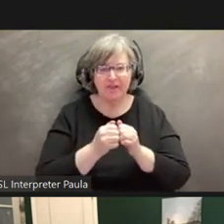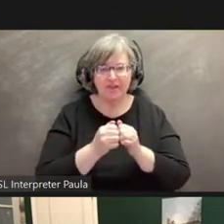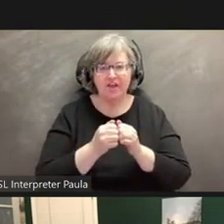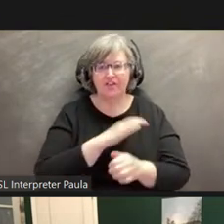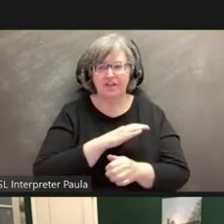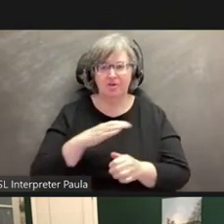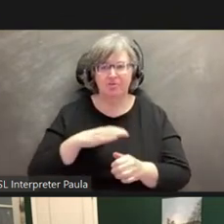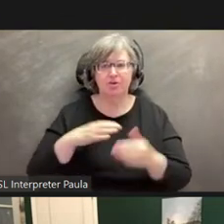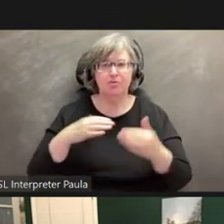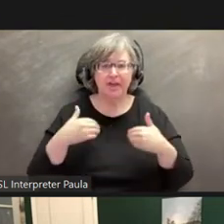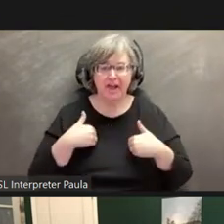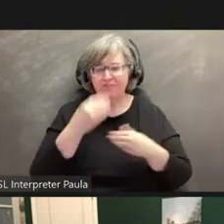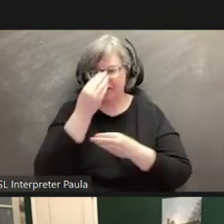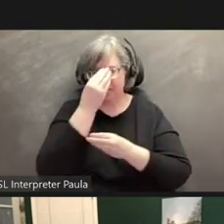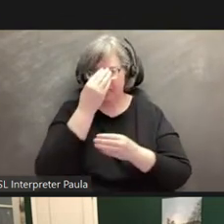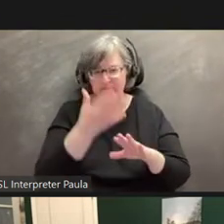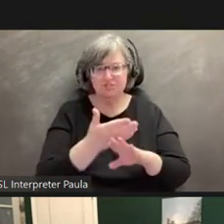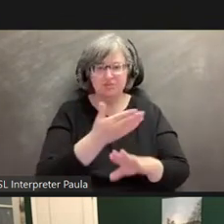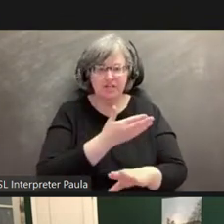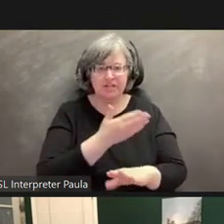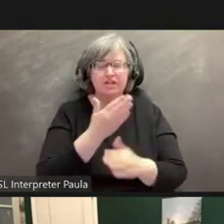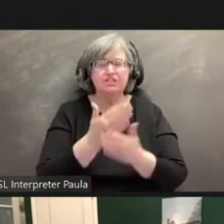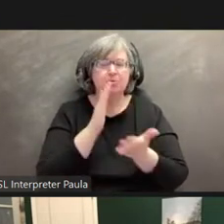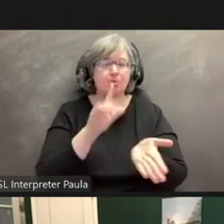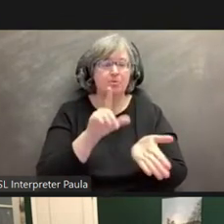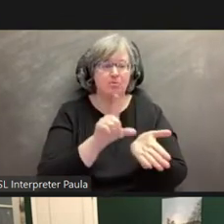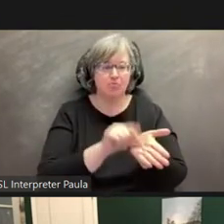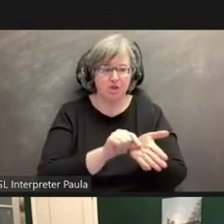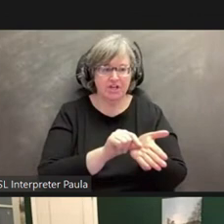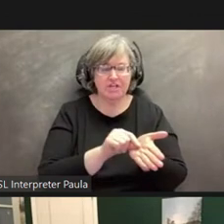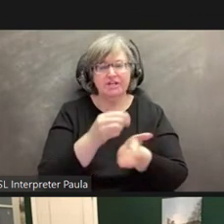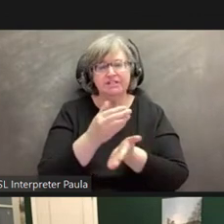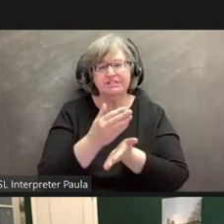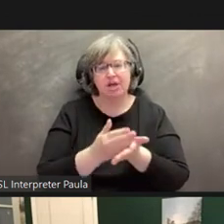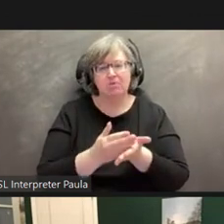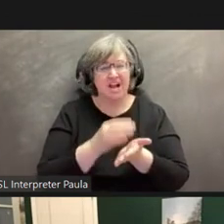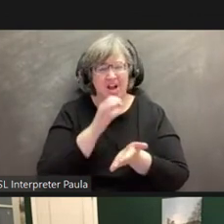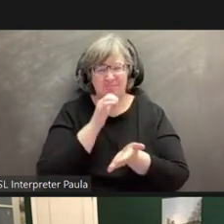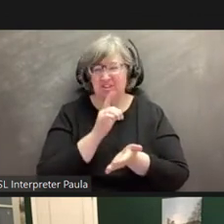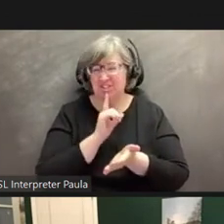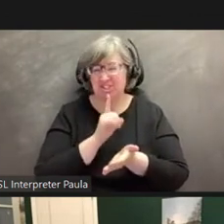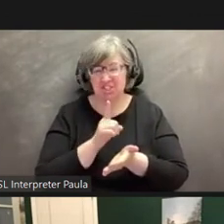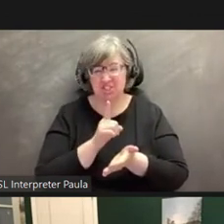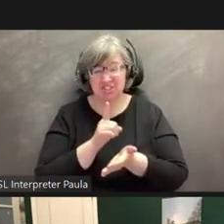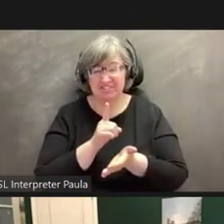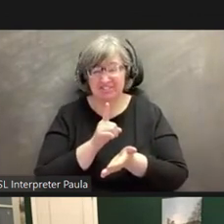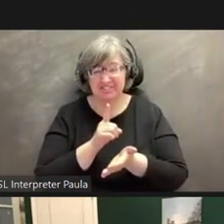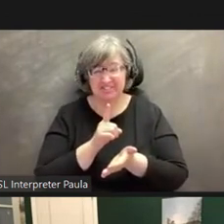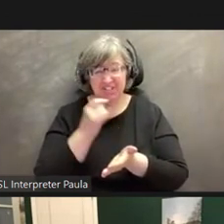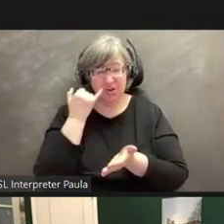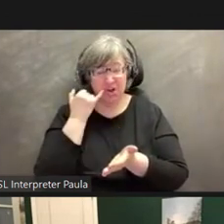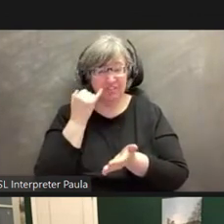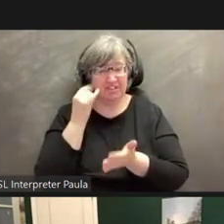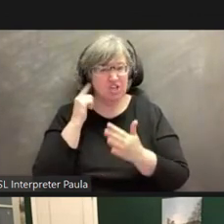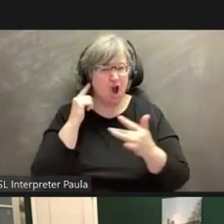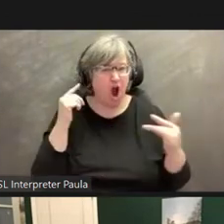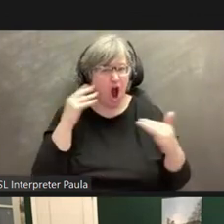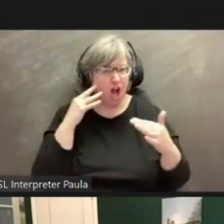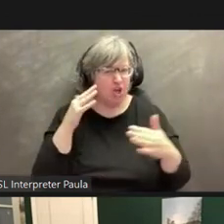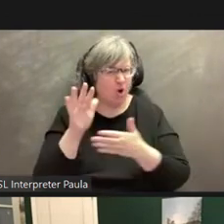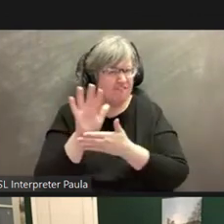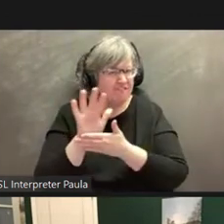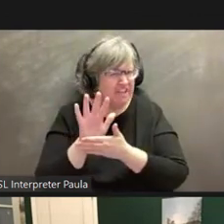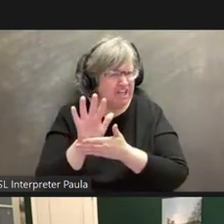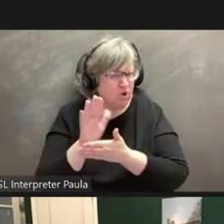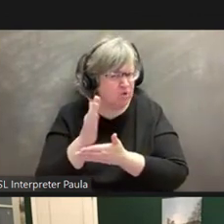advance, given that some of it will be in print. Some of it might, I'm not sure if it's going to be an audio or a video of